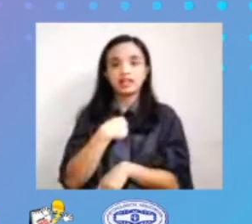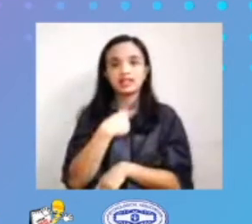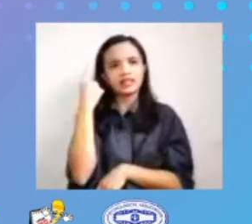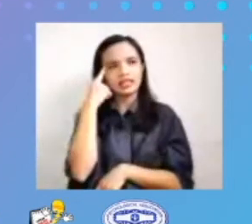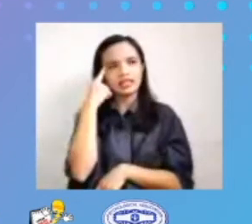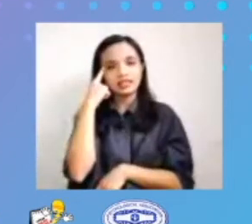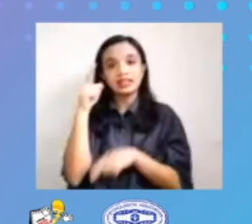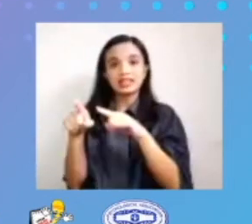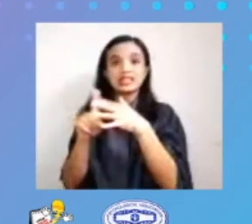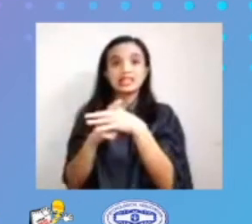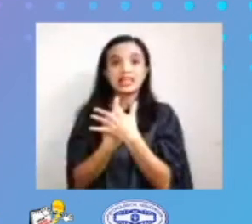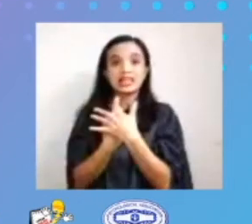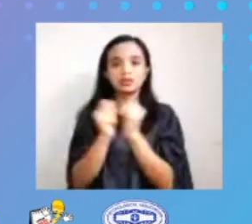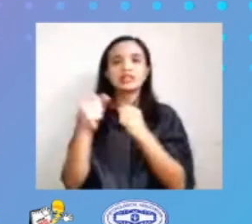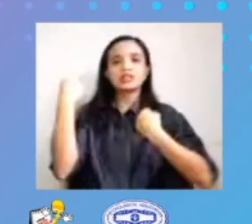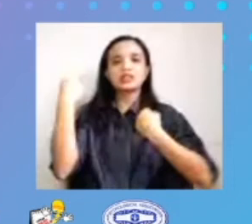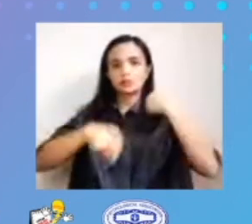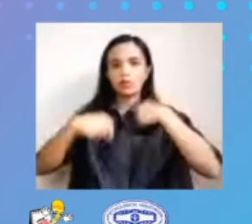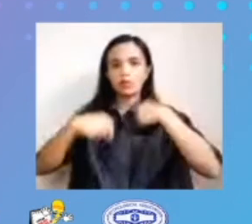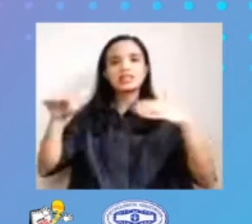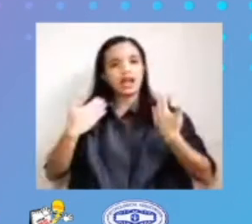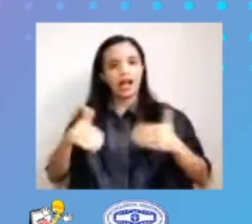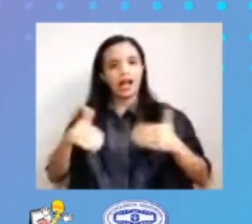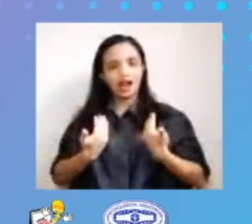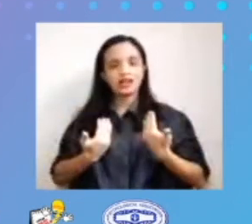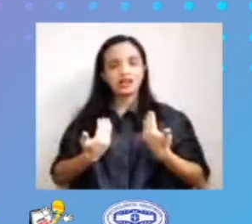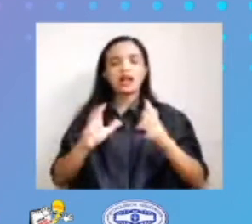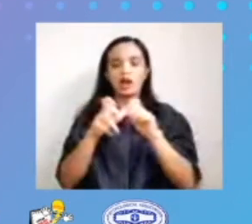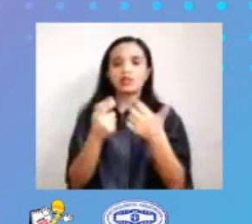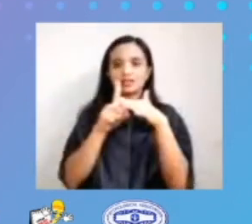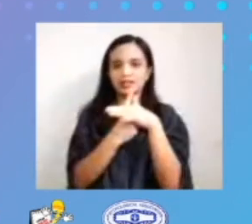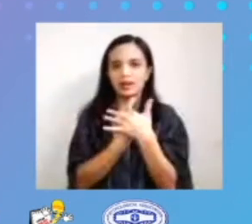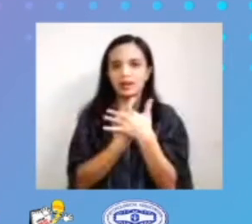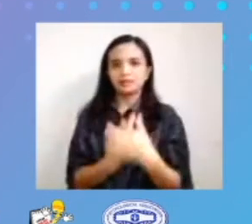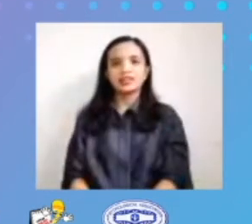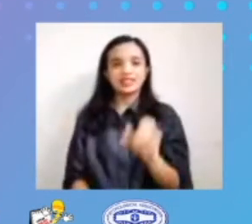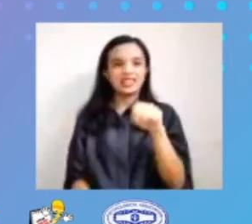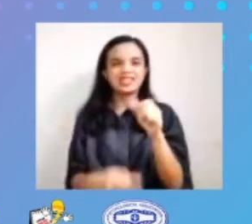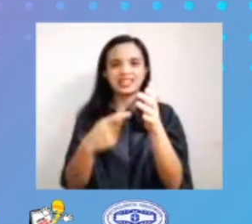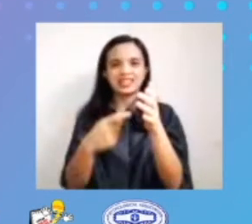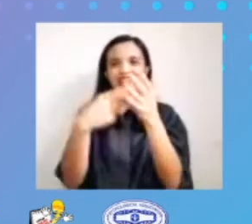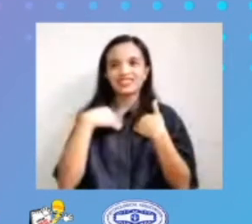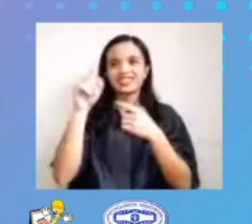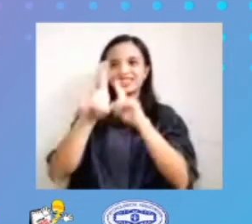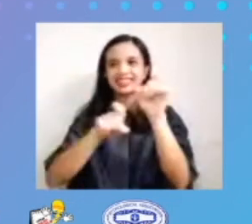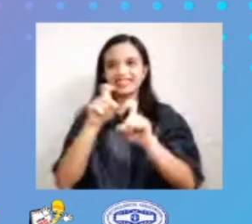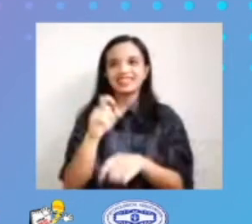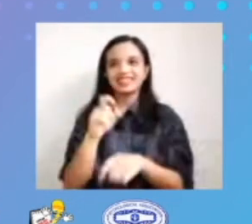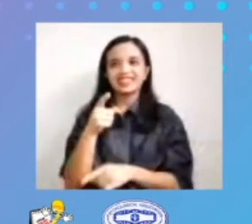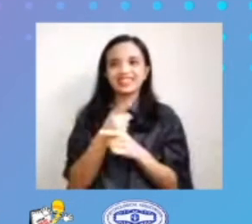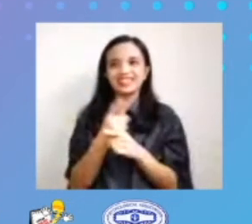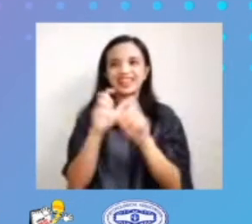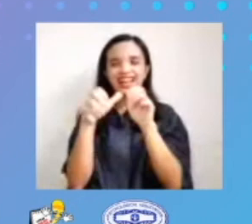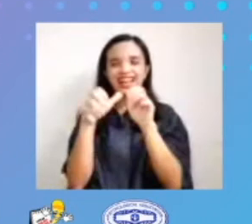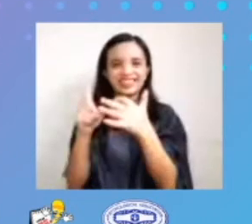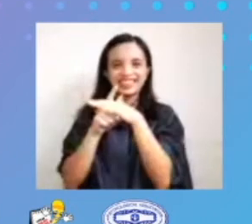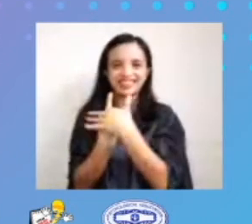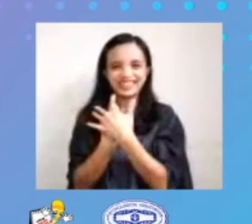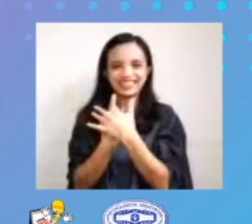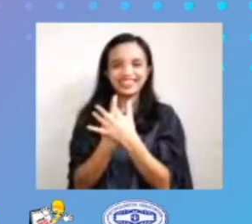of dancing, diba? Yung Zumba. And then pwede mong sabayan, right? And then you can tell your kid, oh, join me, right?